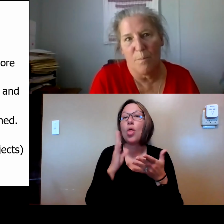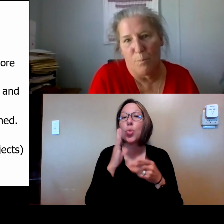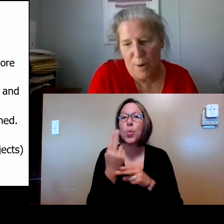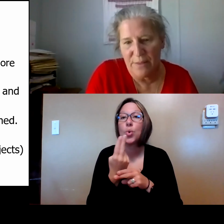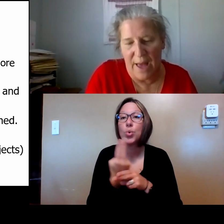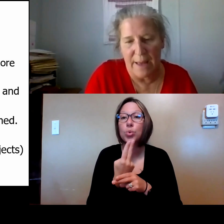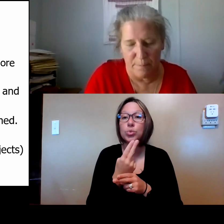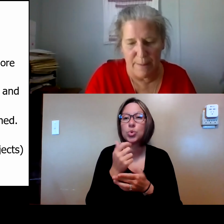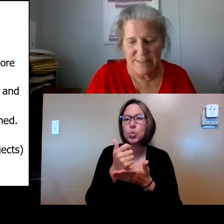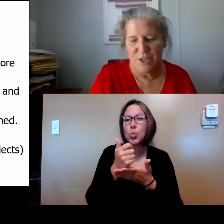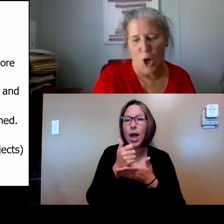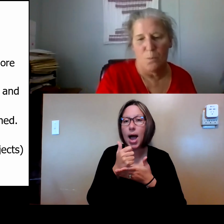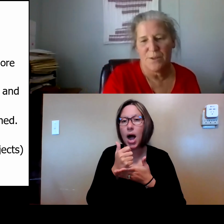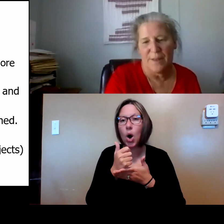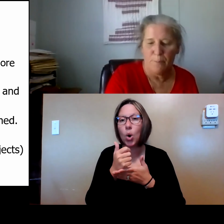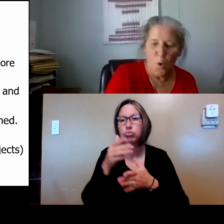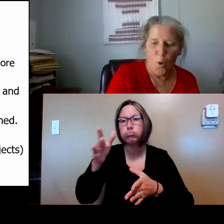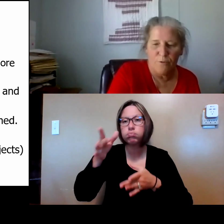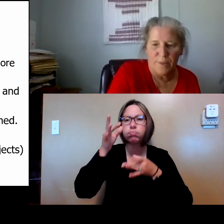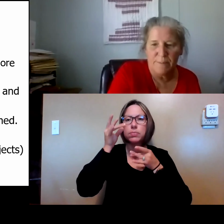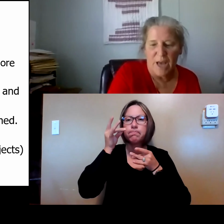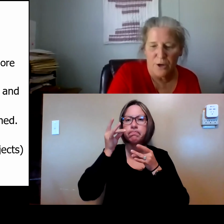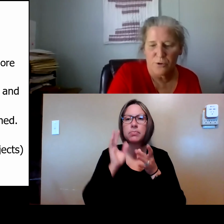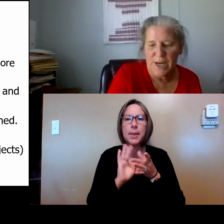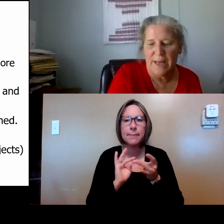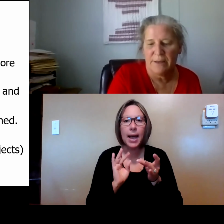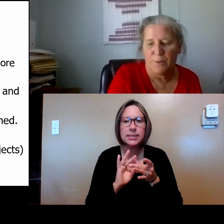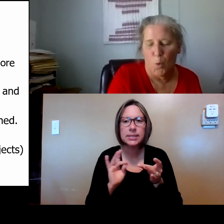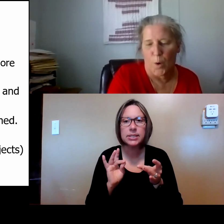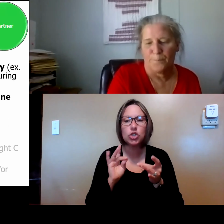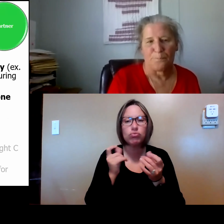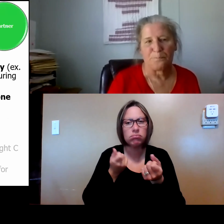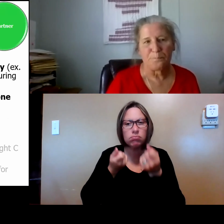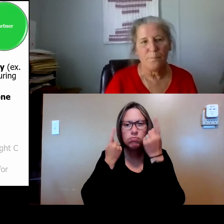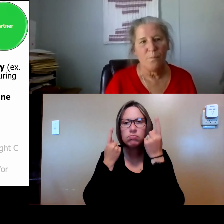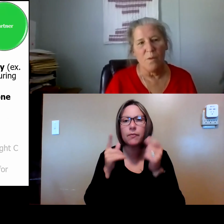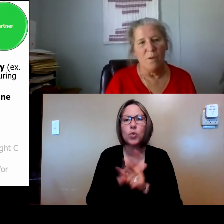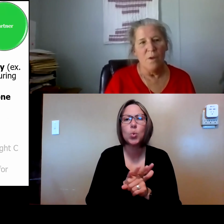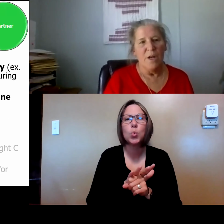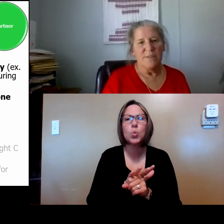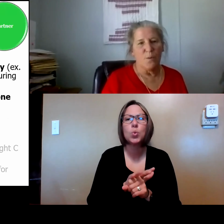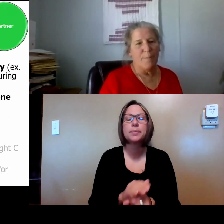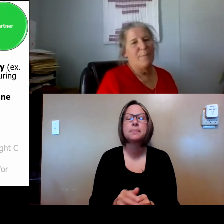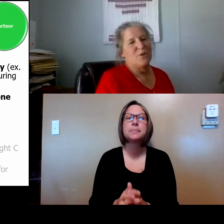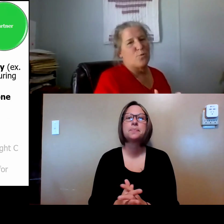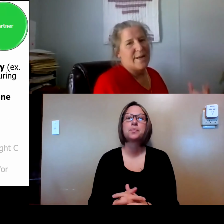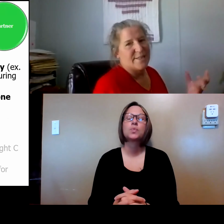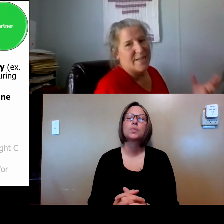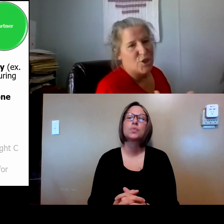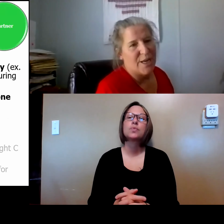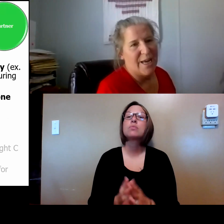help bring that message home to them or for them to understand even more. So we may